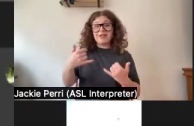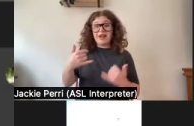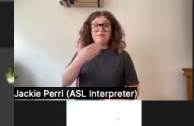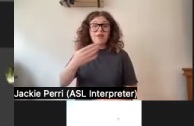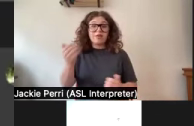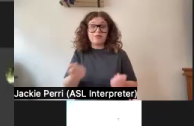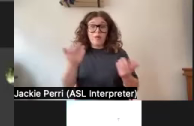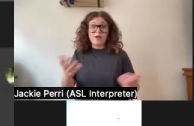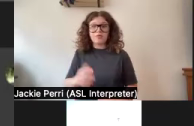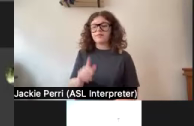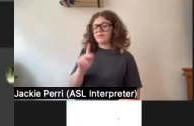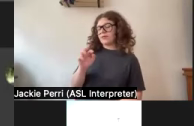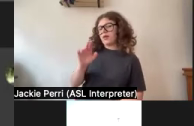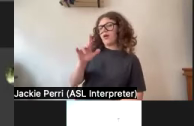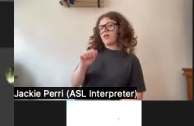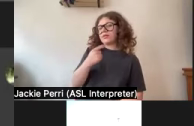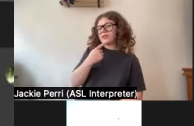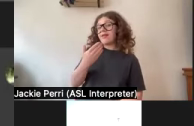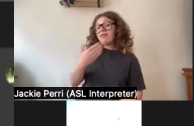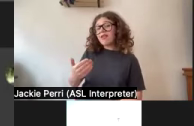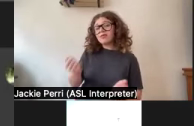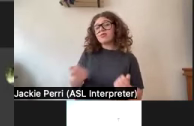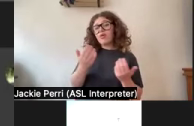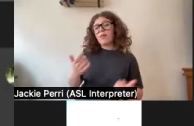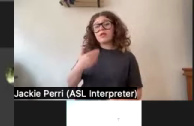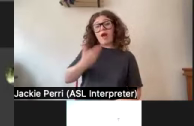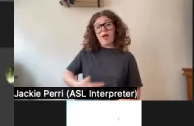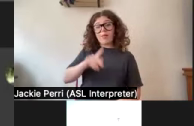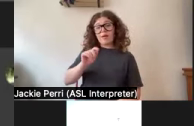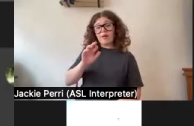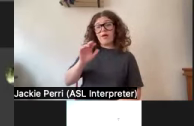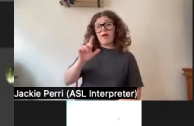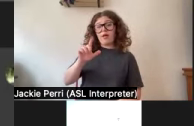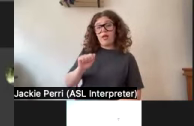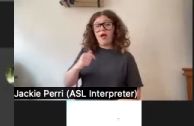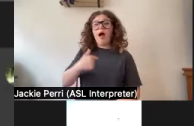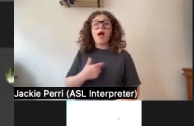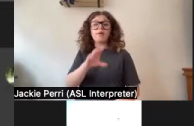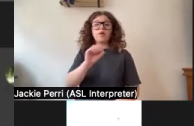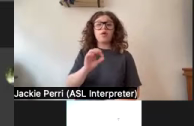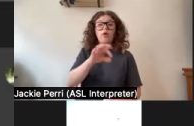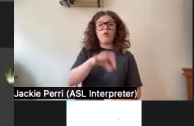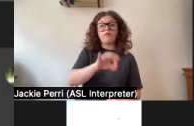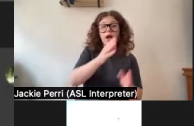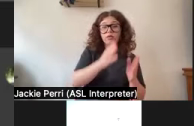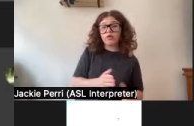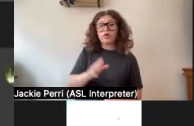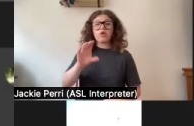Thank you, Audi. And my name is Carla Altmeyer, and I'm a co-founder and co-director of Healing to Action.